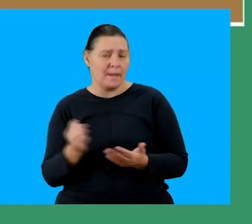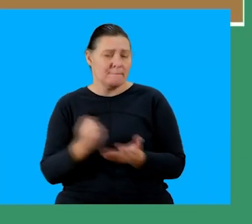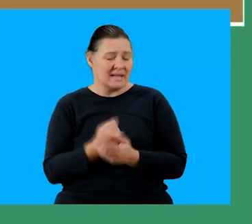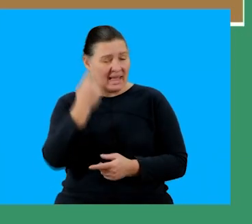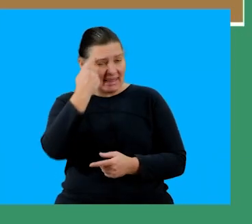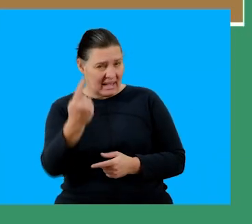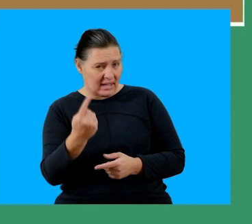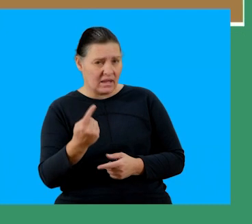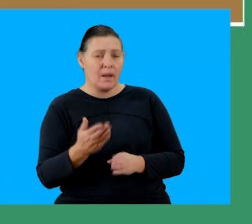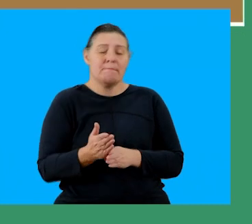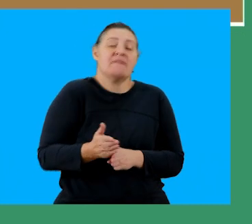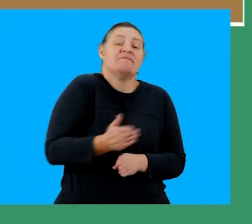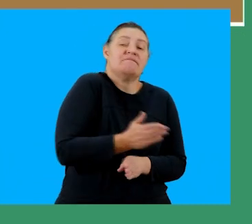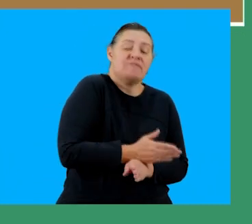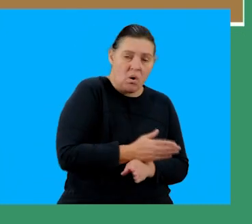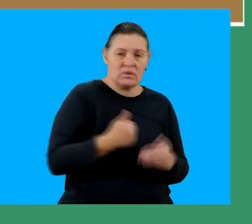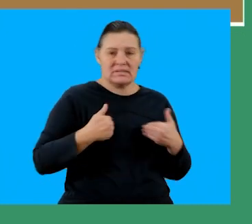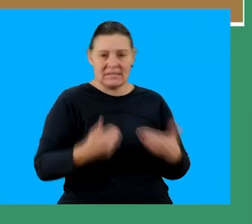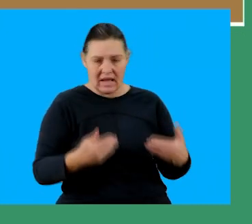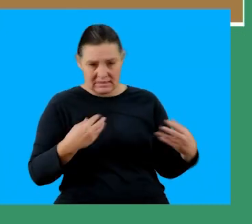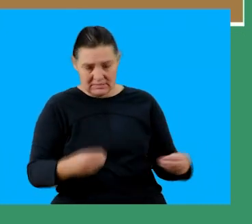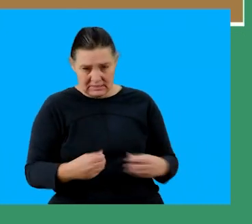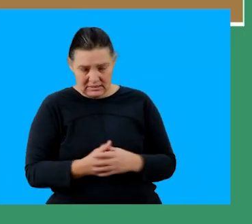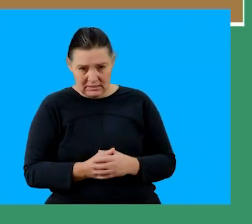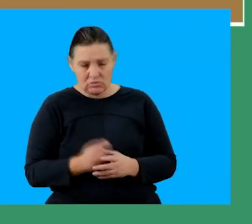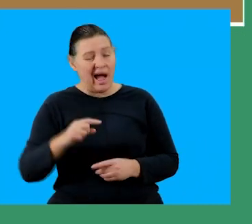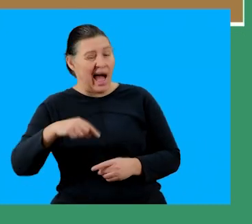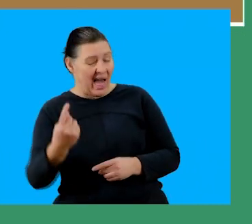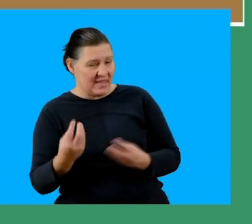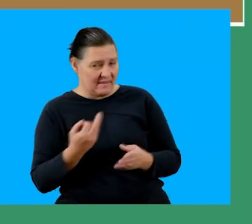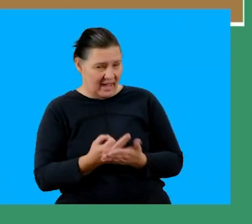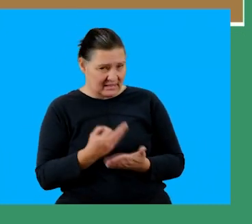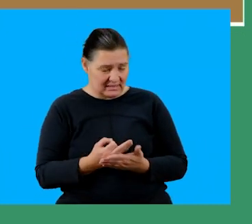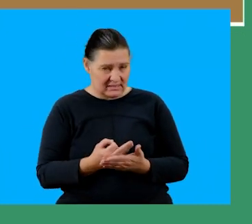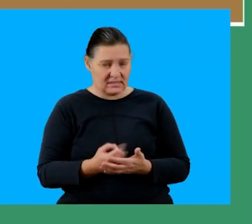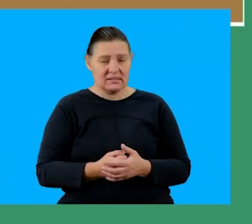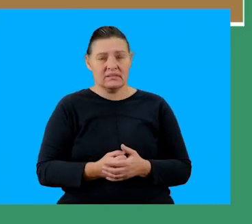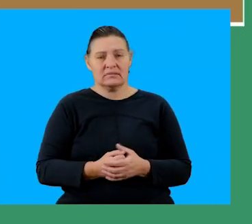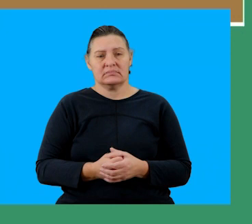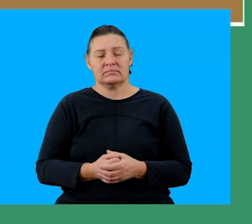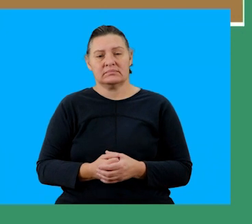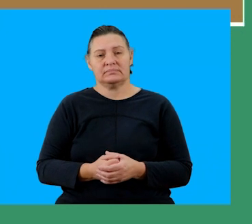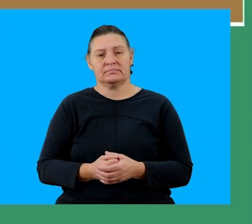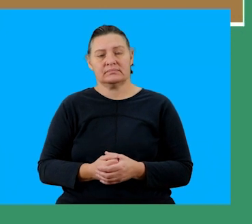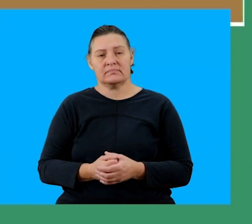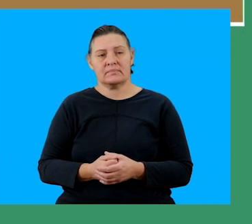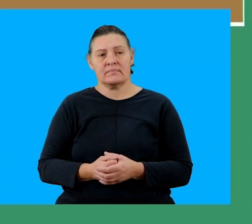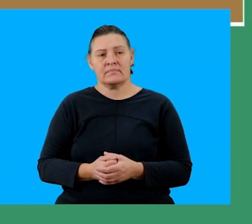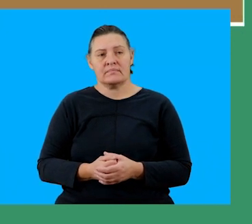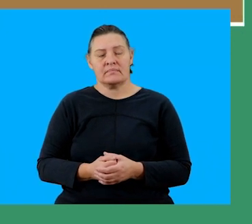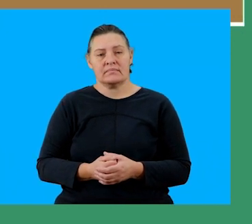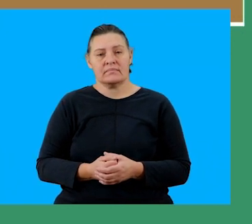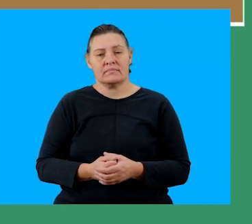Howard should consider before starting. It says other factors that Howard should consider before starting his